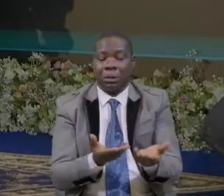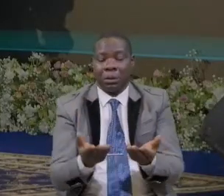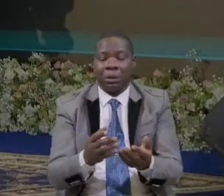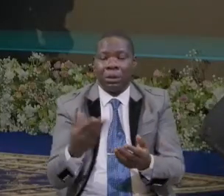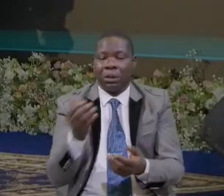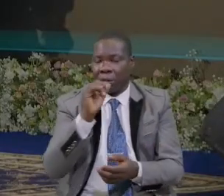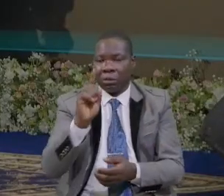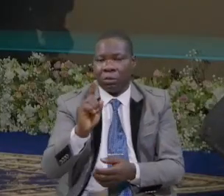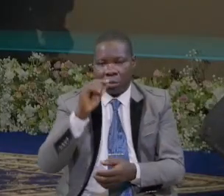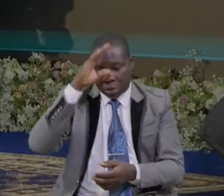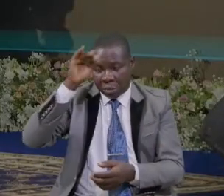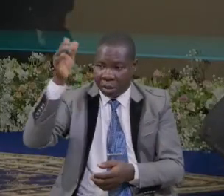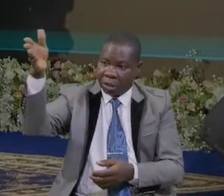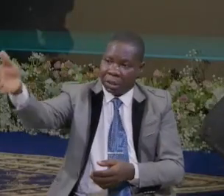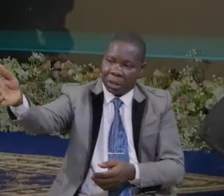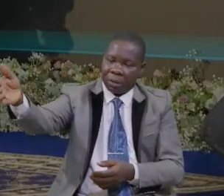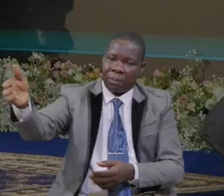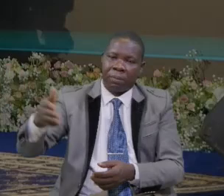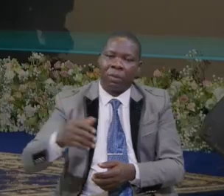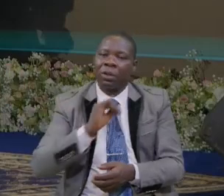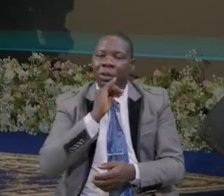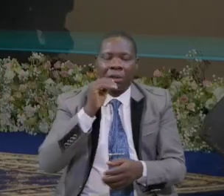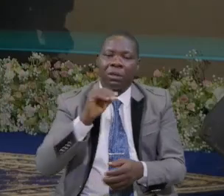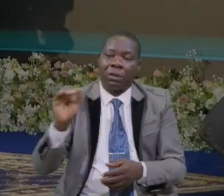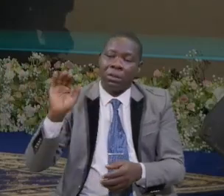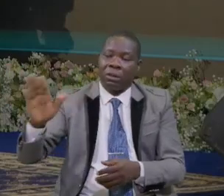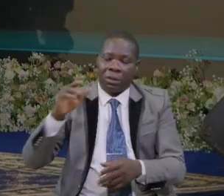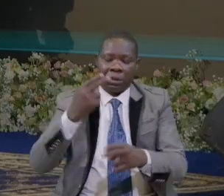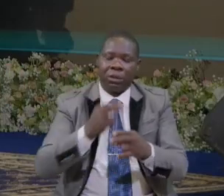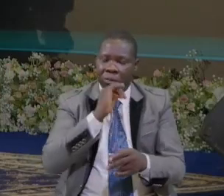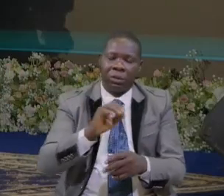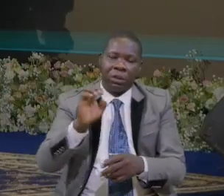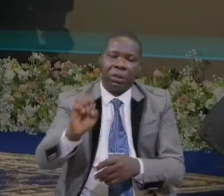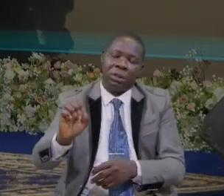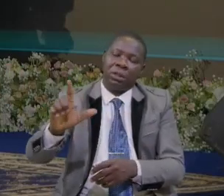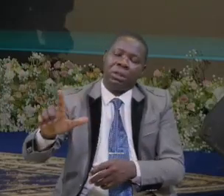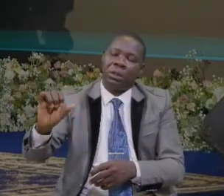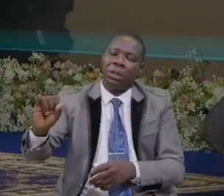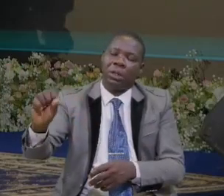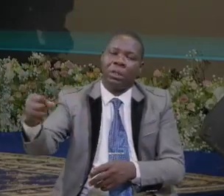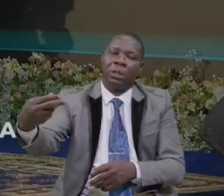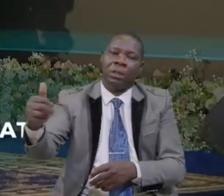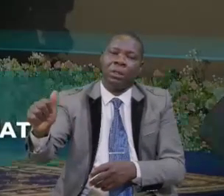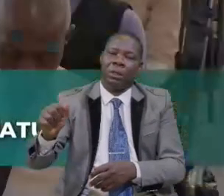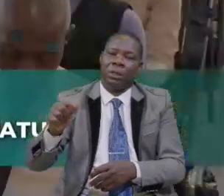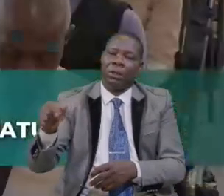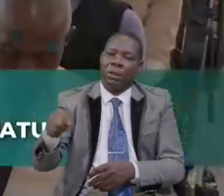there. His name is Elisha. They will know your name for